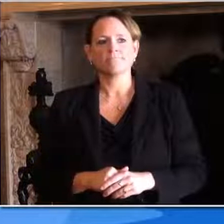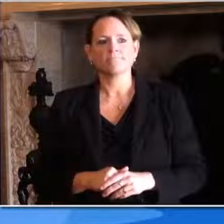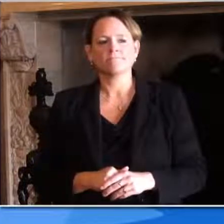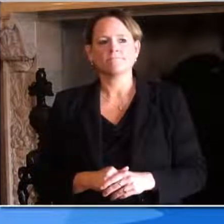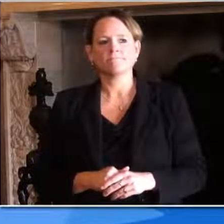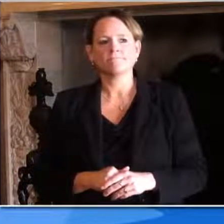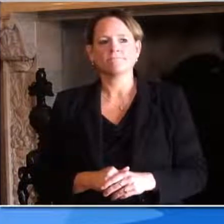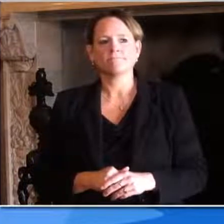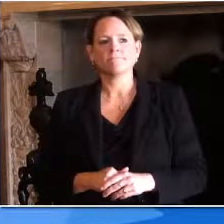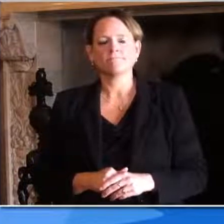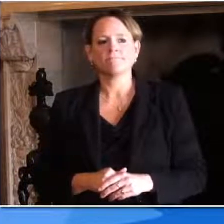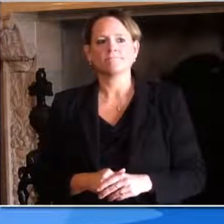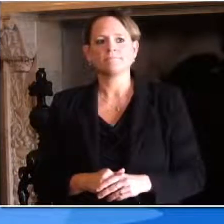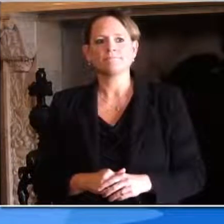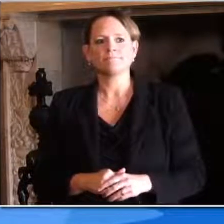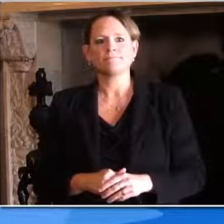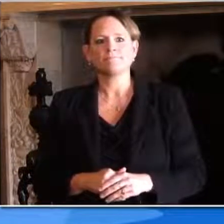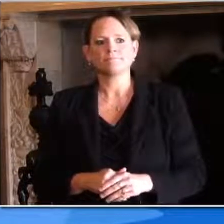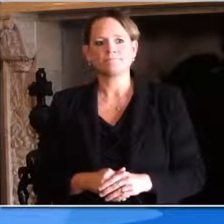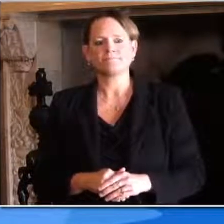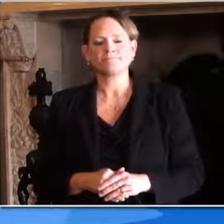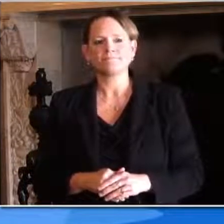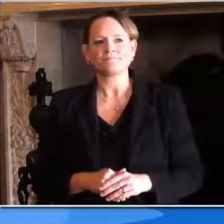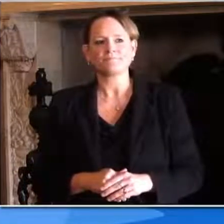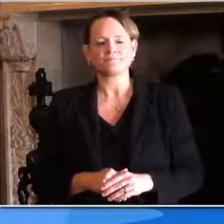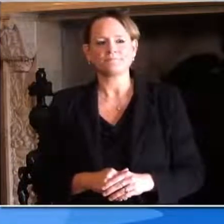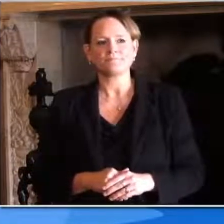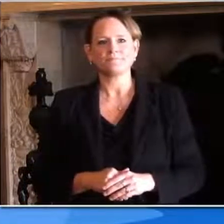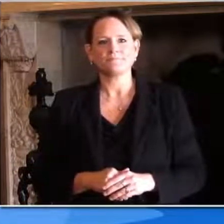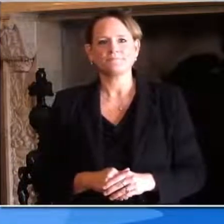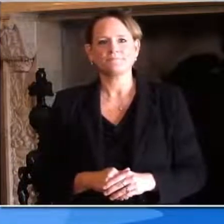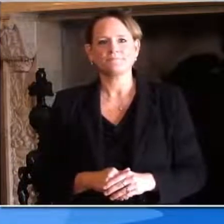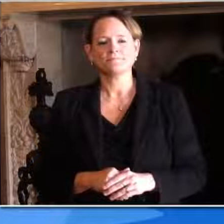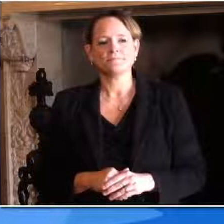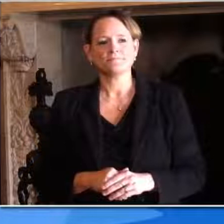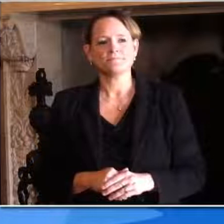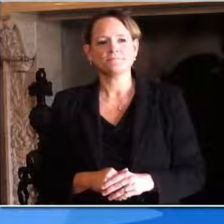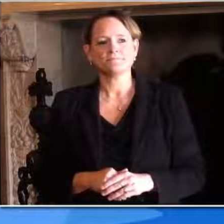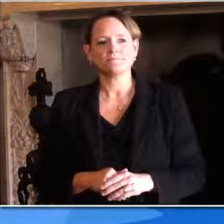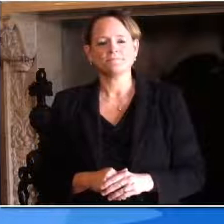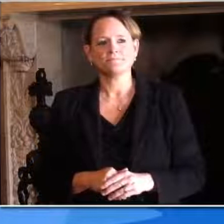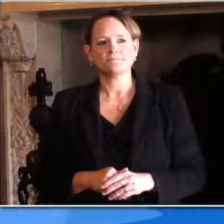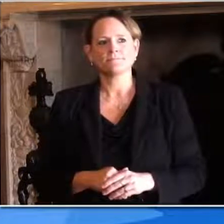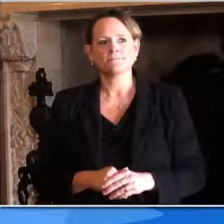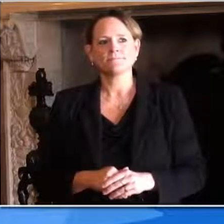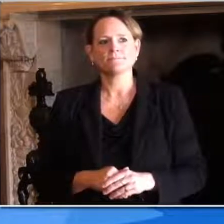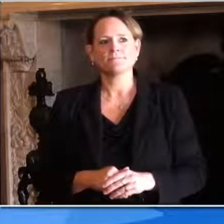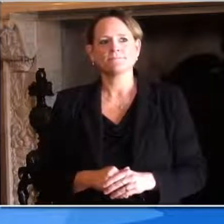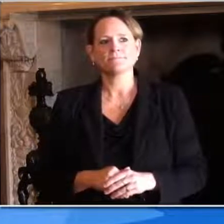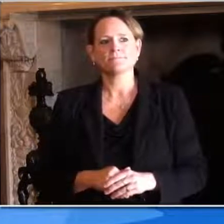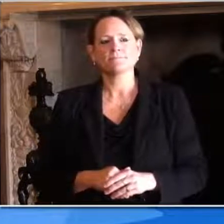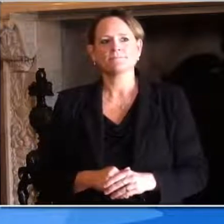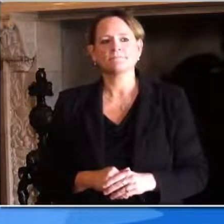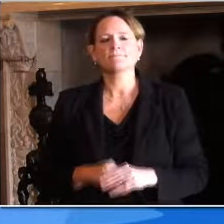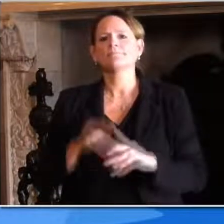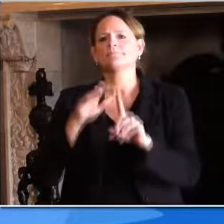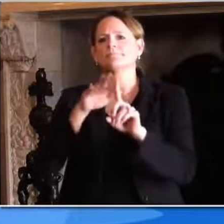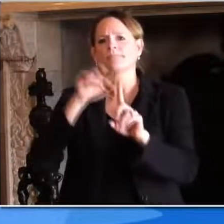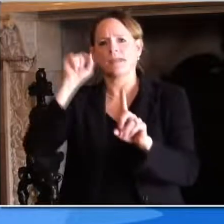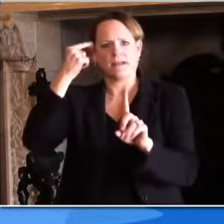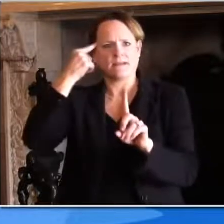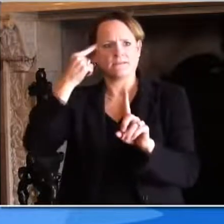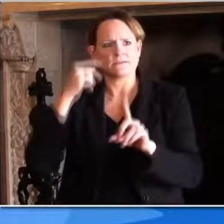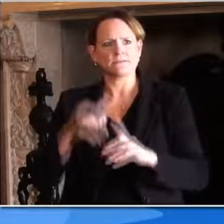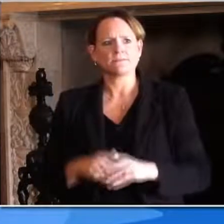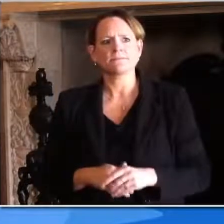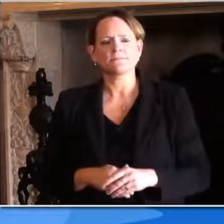Hello? Okay. Awesome. All right, so my question is for the governor. I'm just wondering